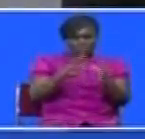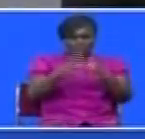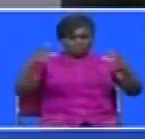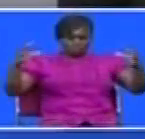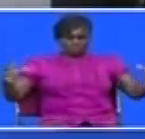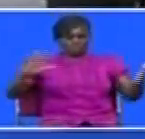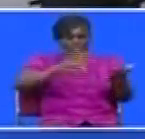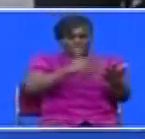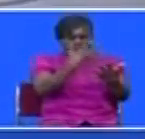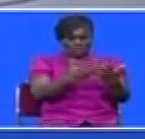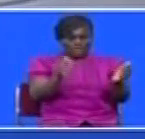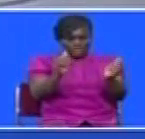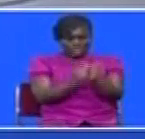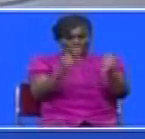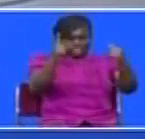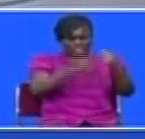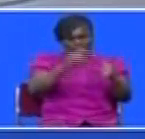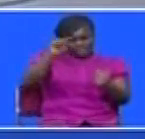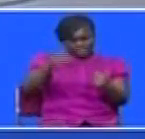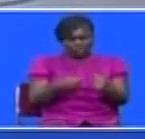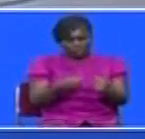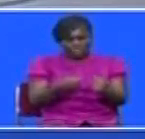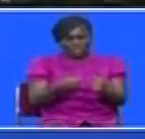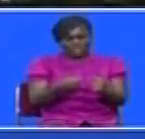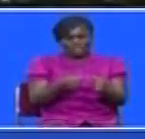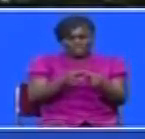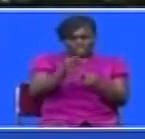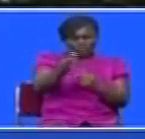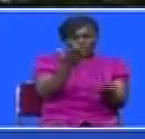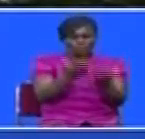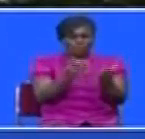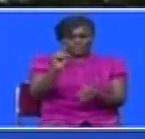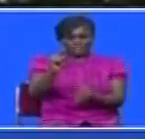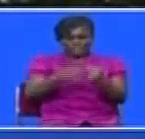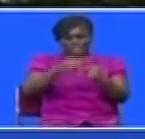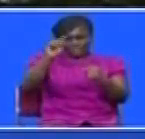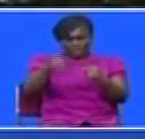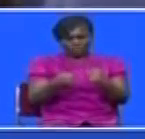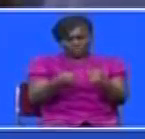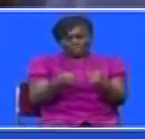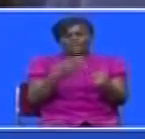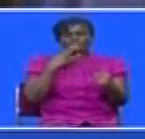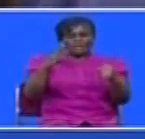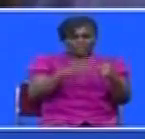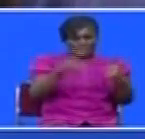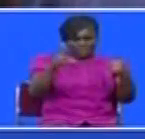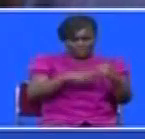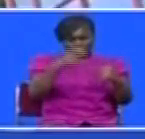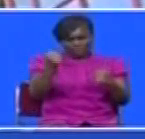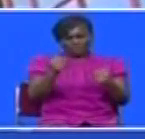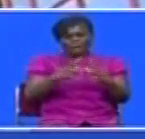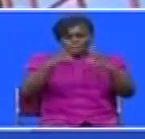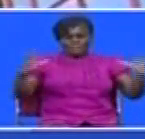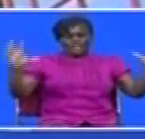network length to 16,552 kilometers compared to 6,979 kilometers, the largest